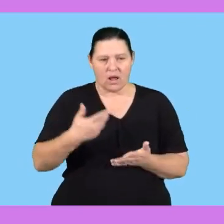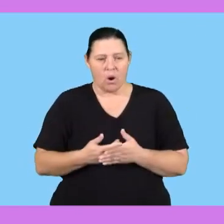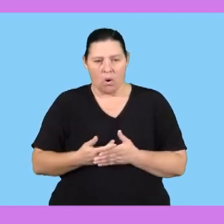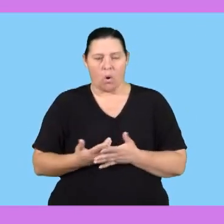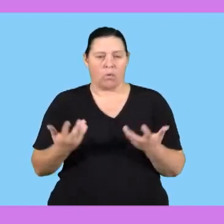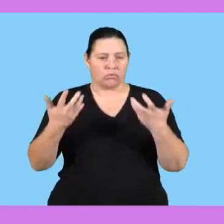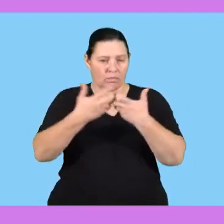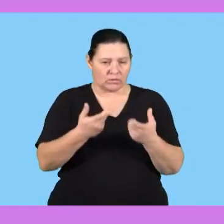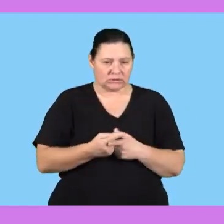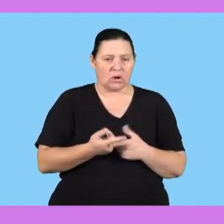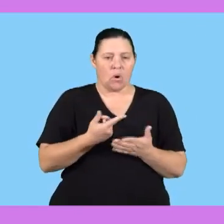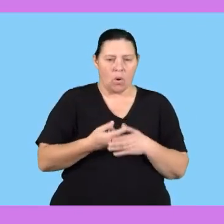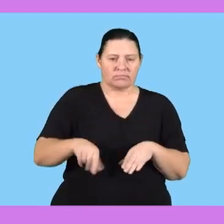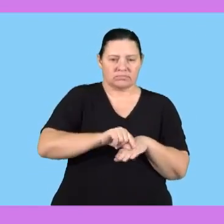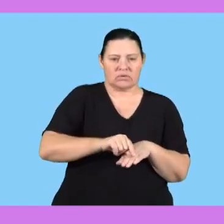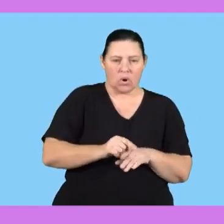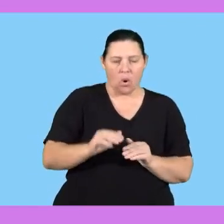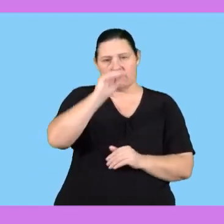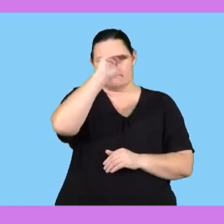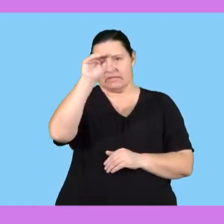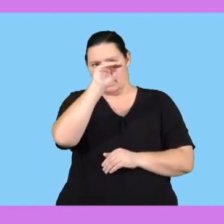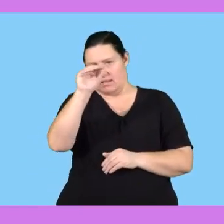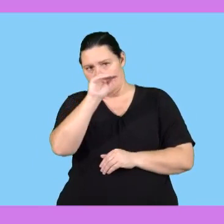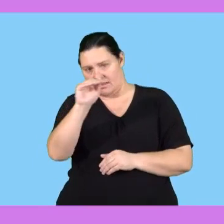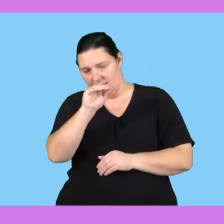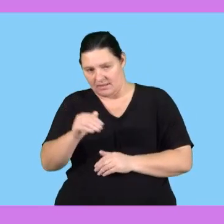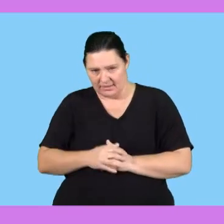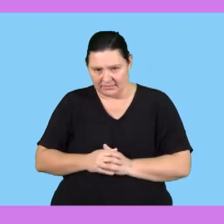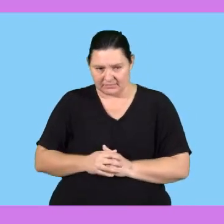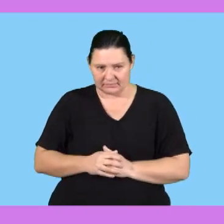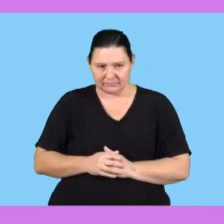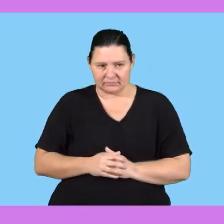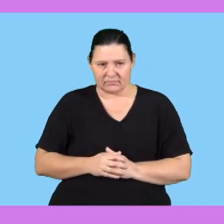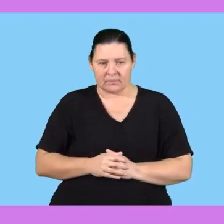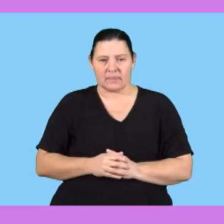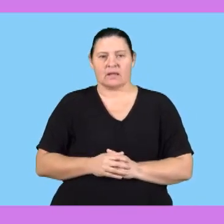graph, compound bar graph, or vertical stack graph for that matter.